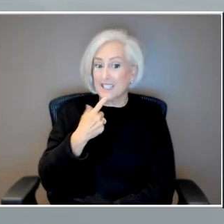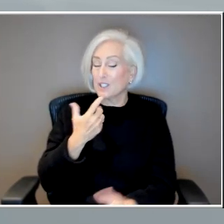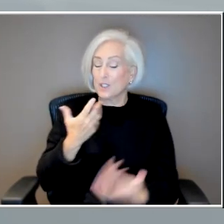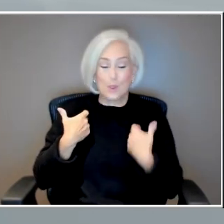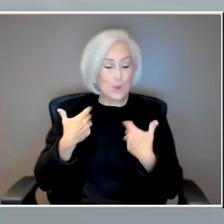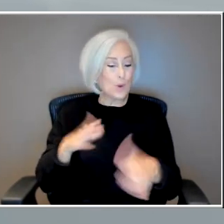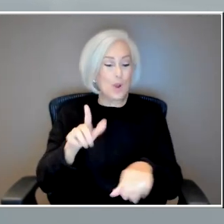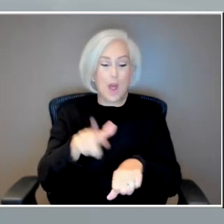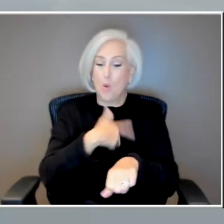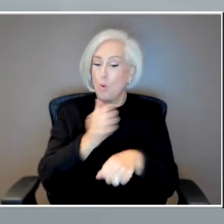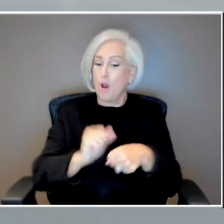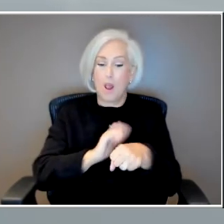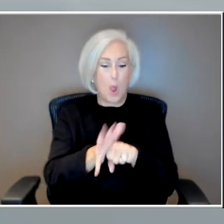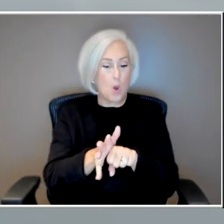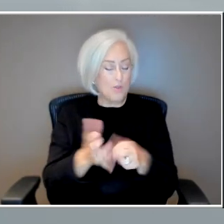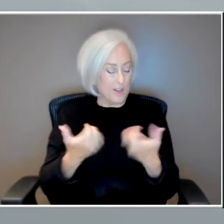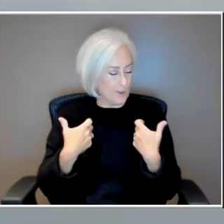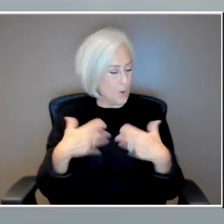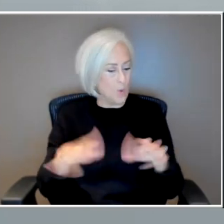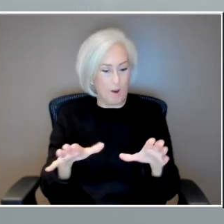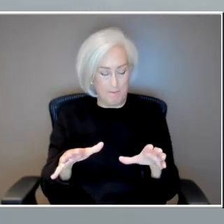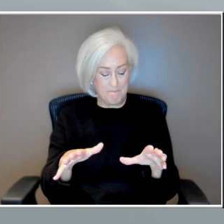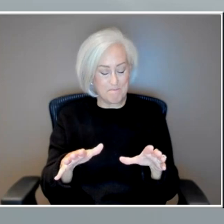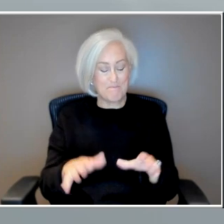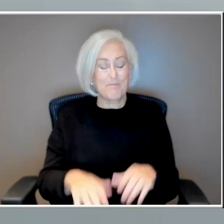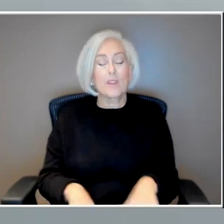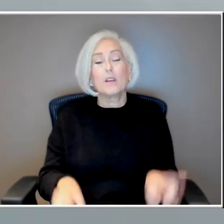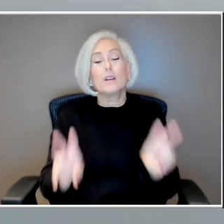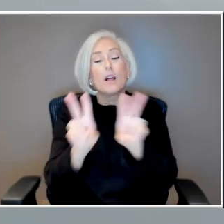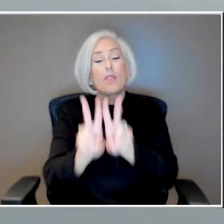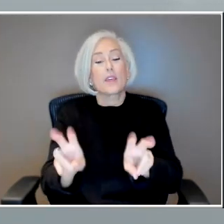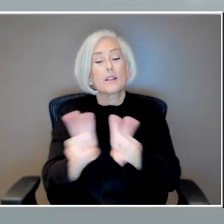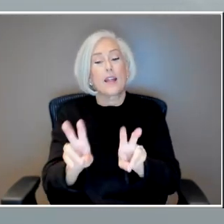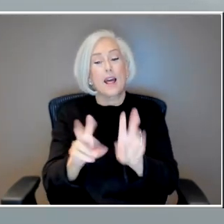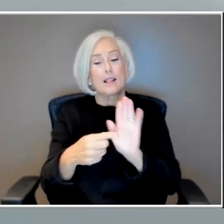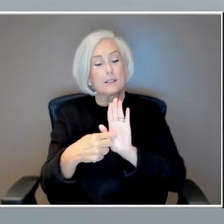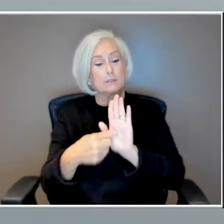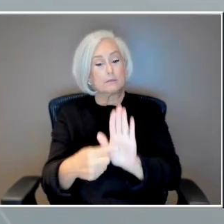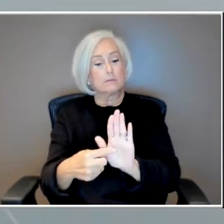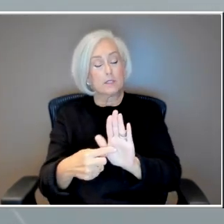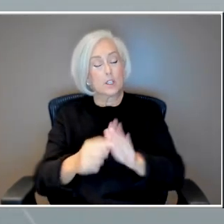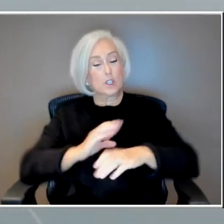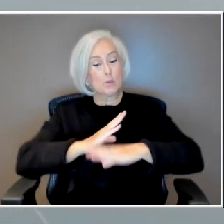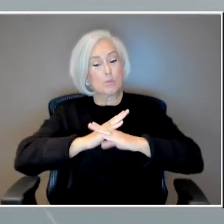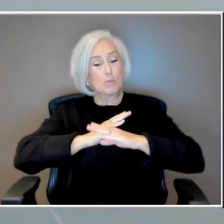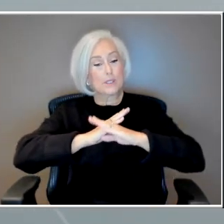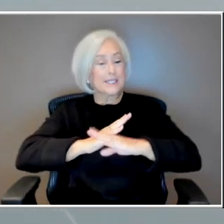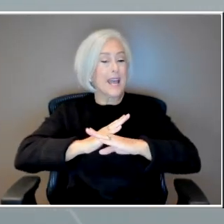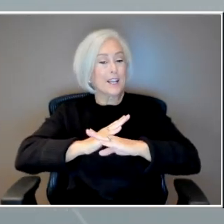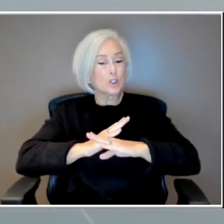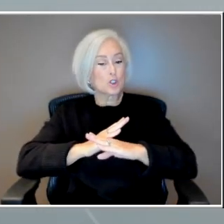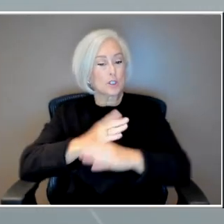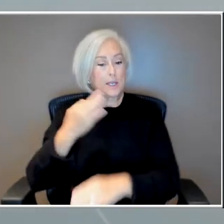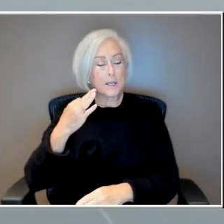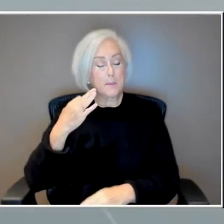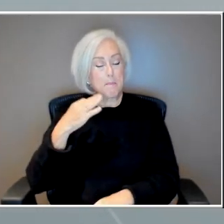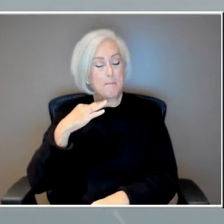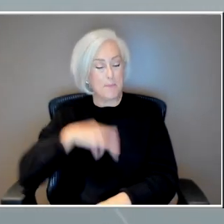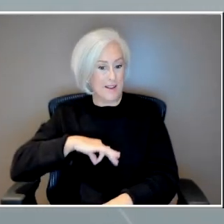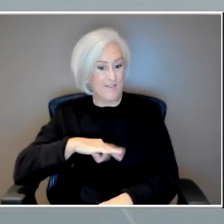long COVID. The analysis suggests there is even some protective benefit to getting vaccinated after a COVID